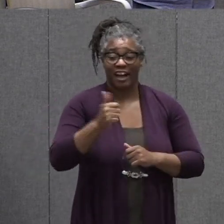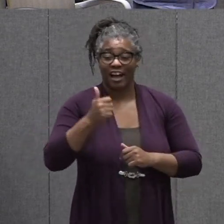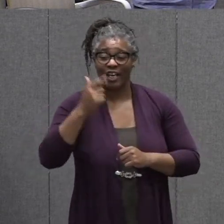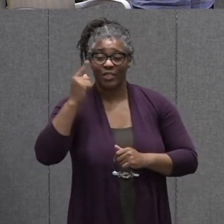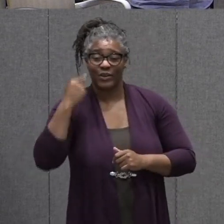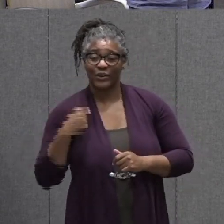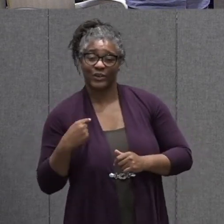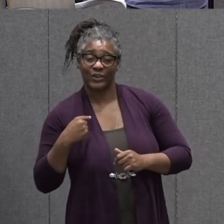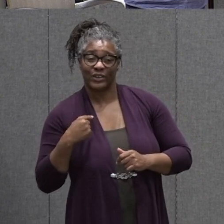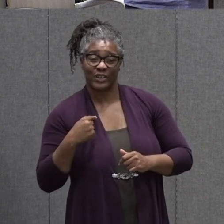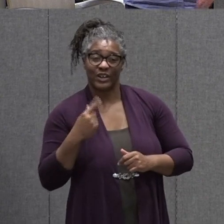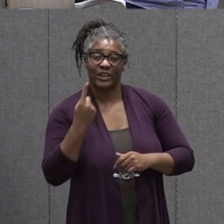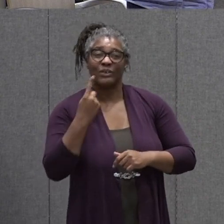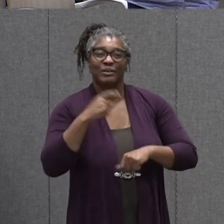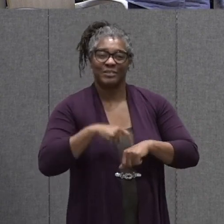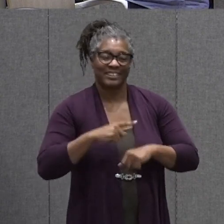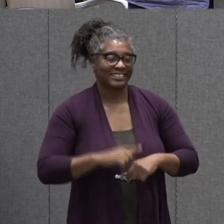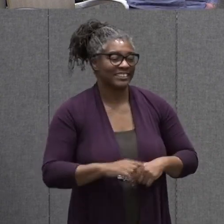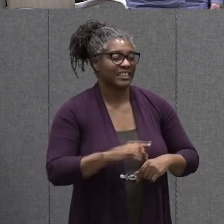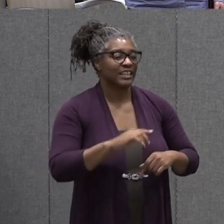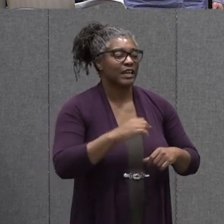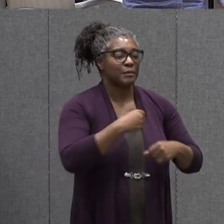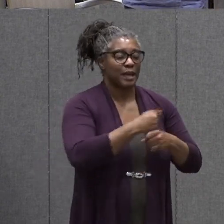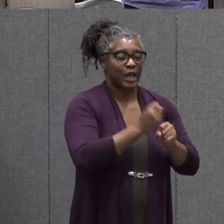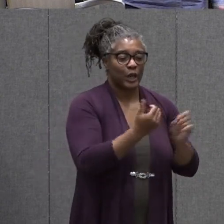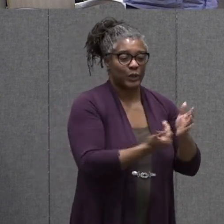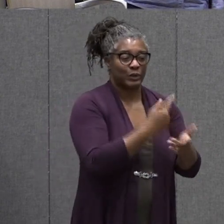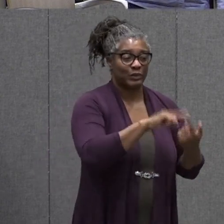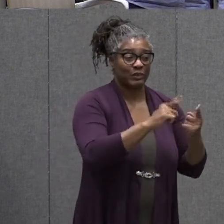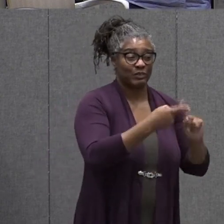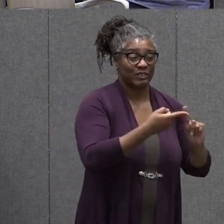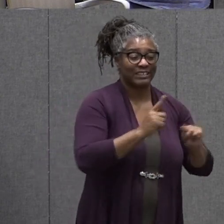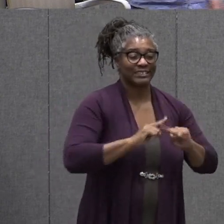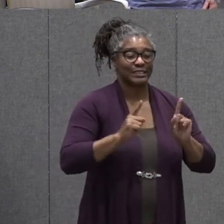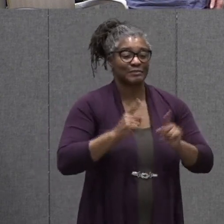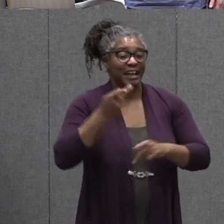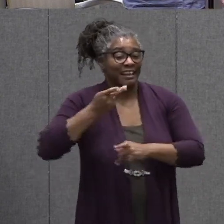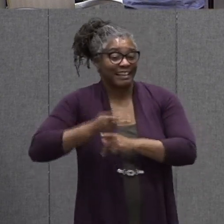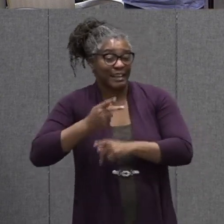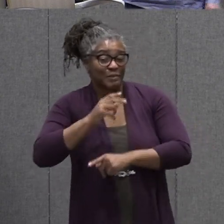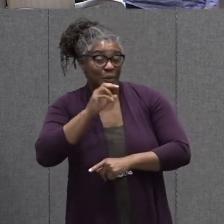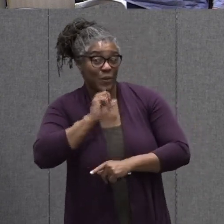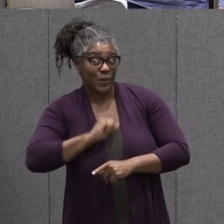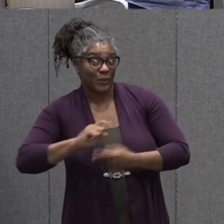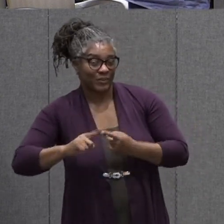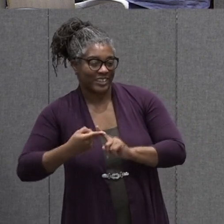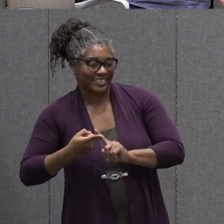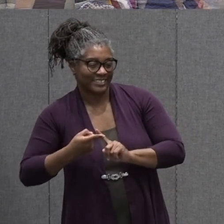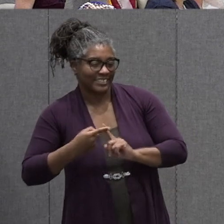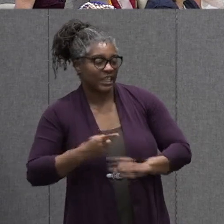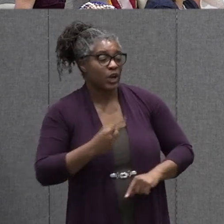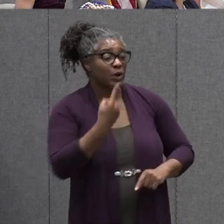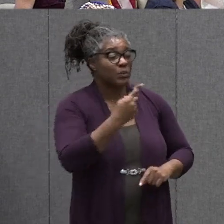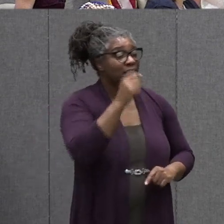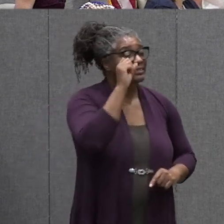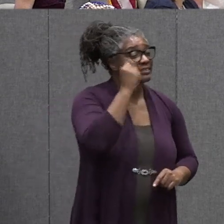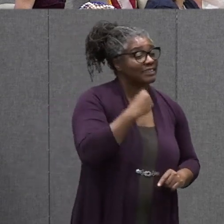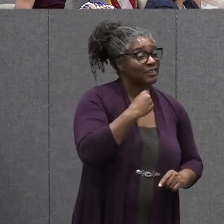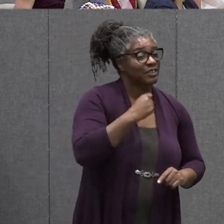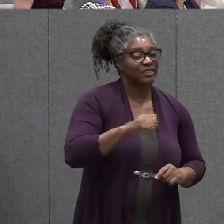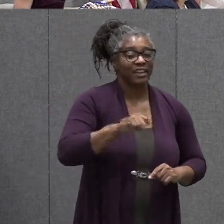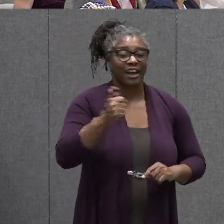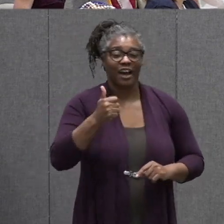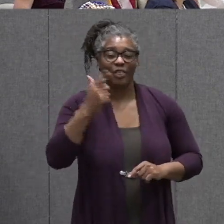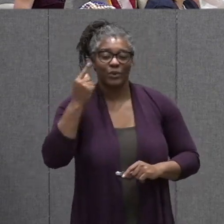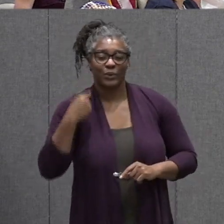more. Make new friends, but keep the old. One is silver and the other